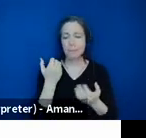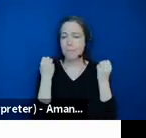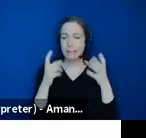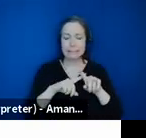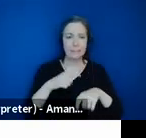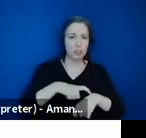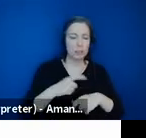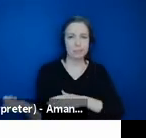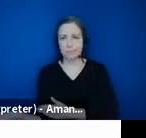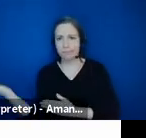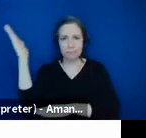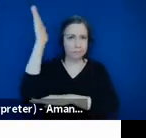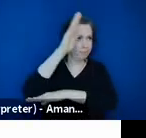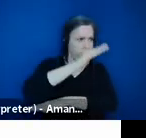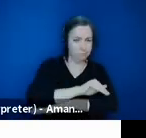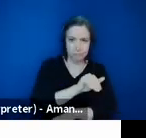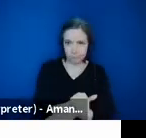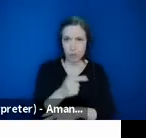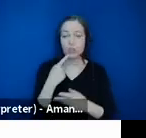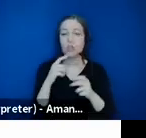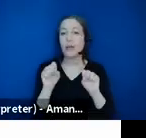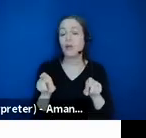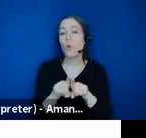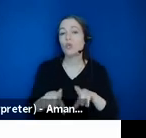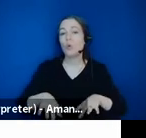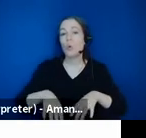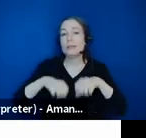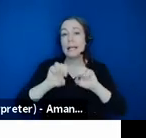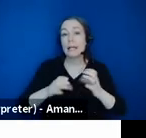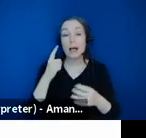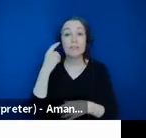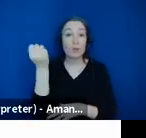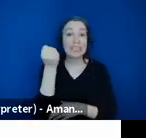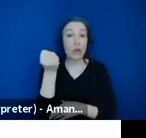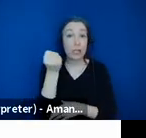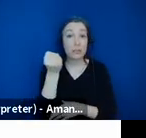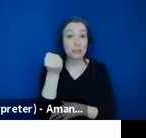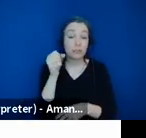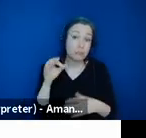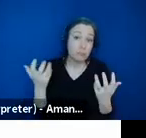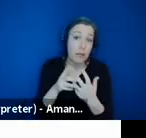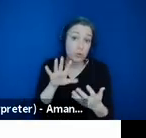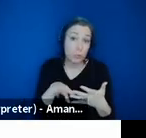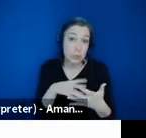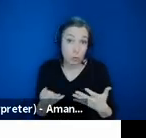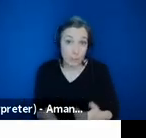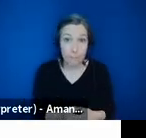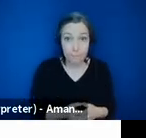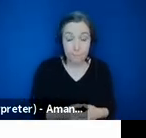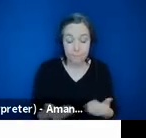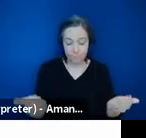afternoons, in the evening, and you can even take a Saturday class if that's better for your schedule. Right now registration